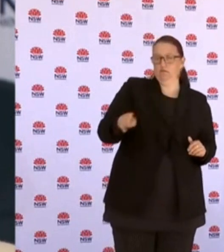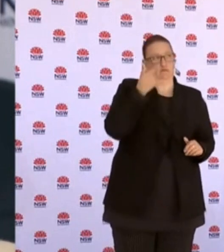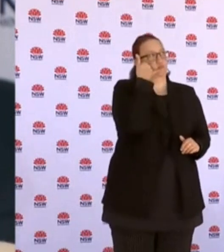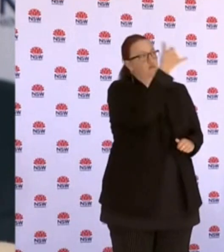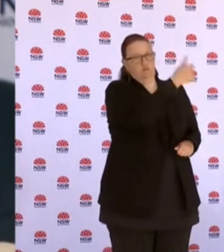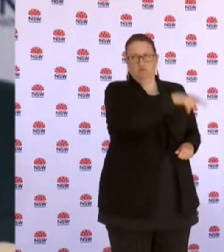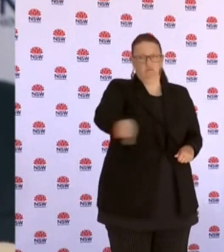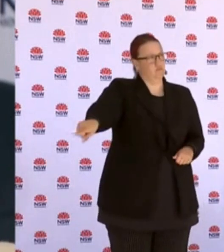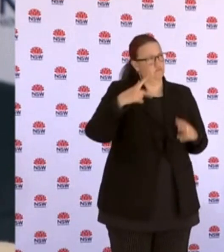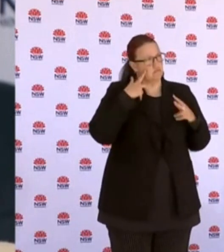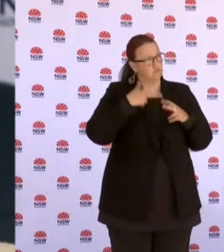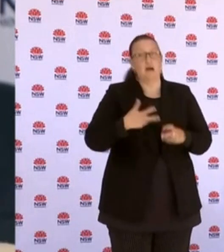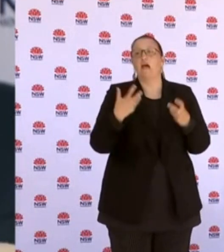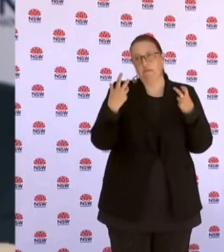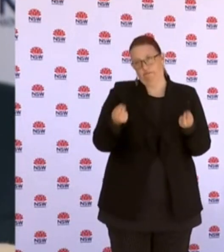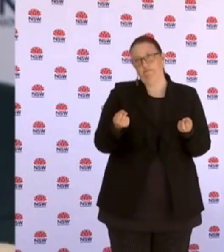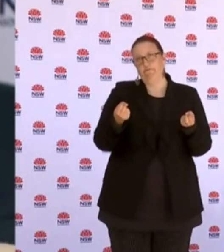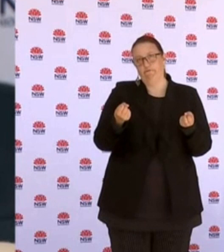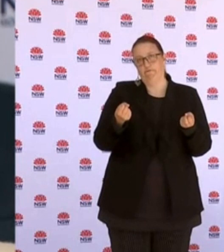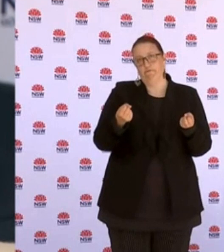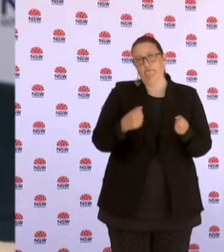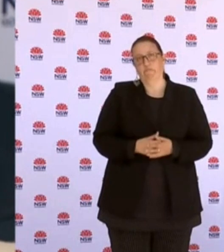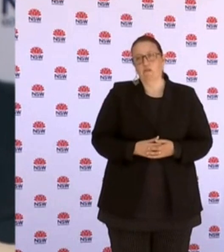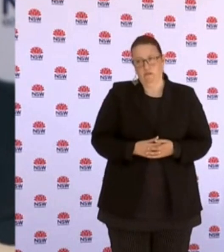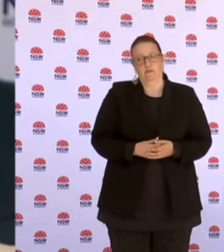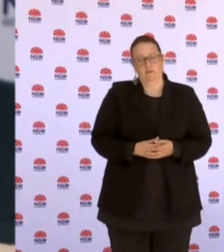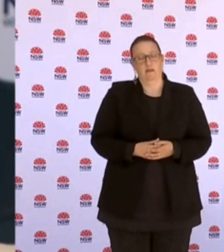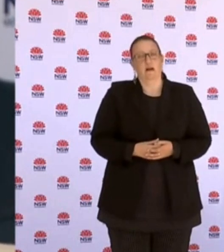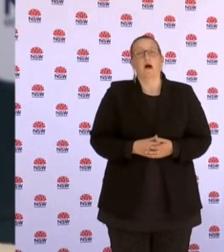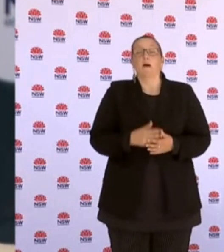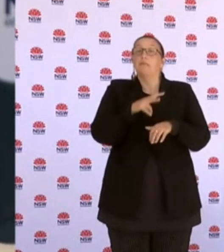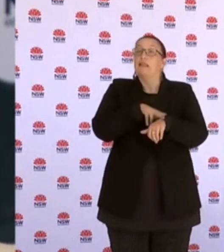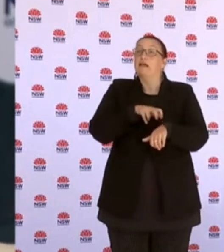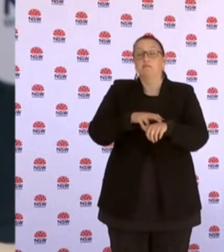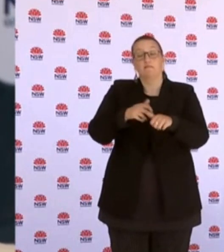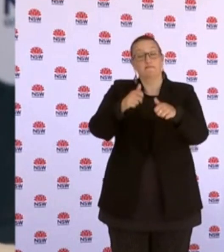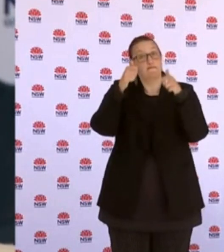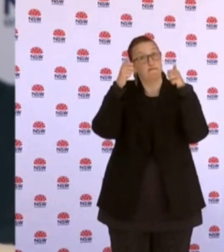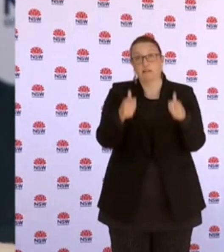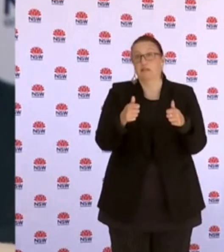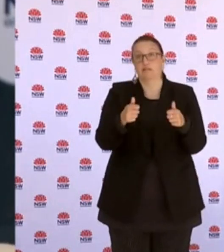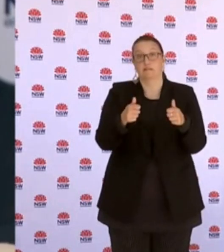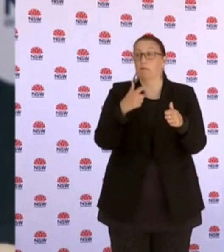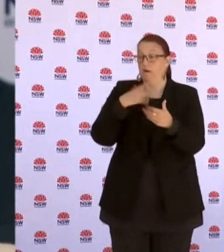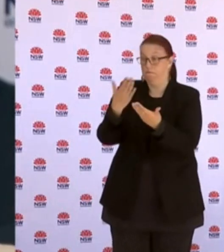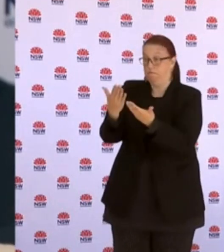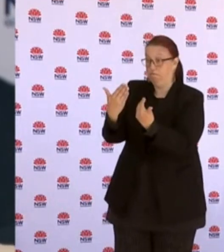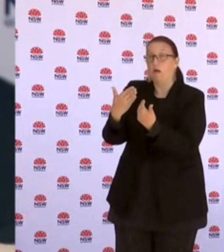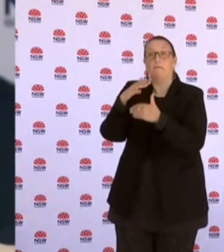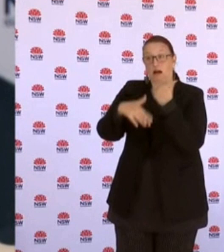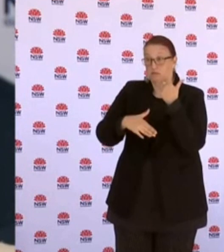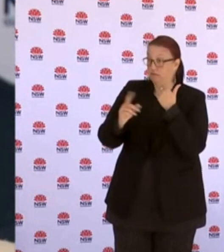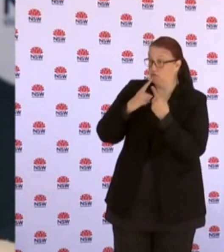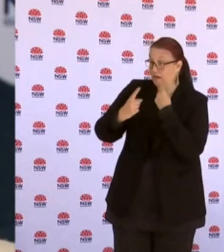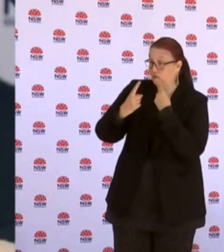that. But the police, can I say, have been integral in providing advice to government in relation to compliance, and we're deeply grateful for